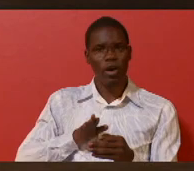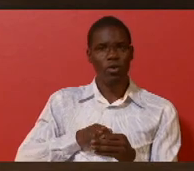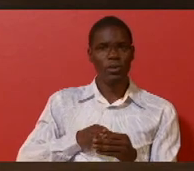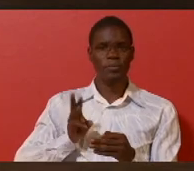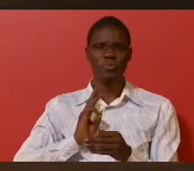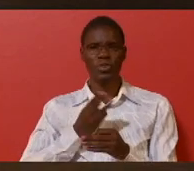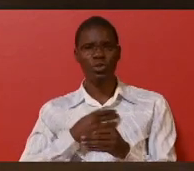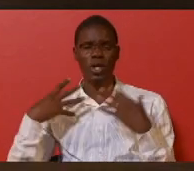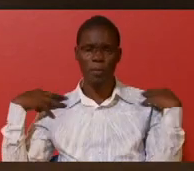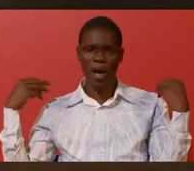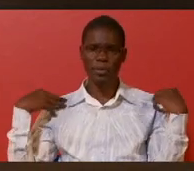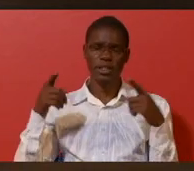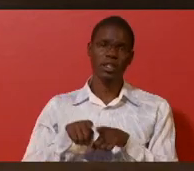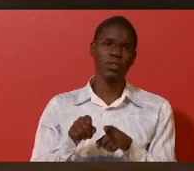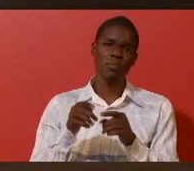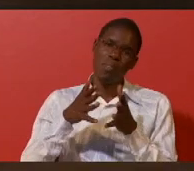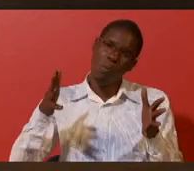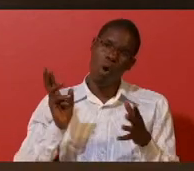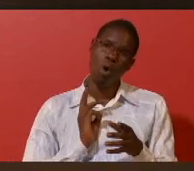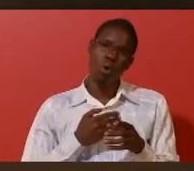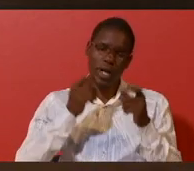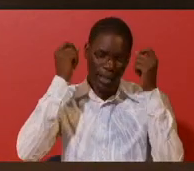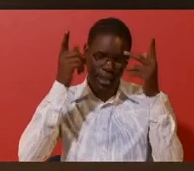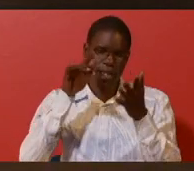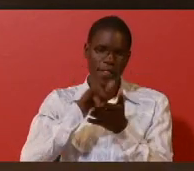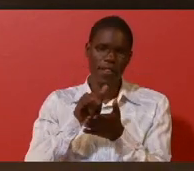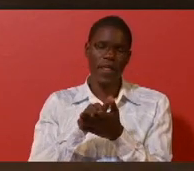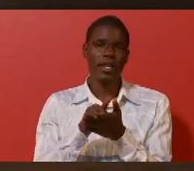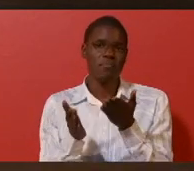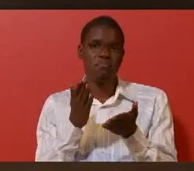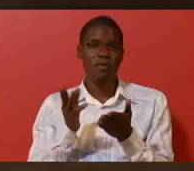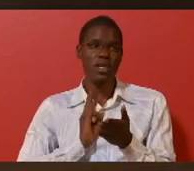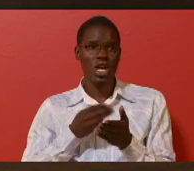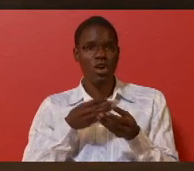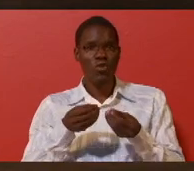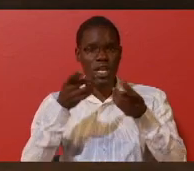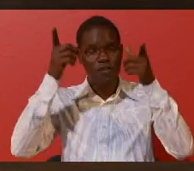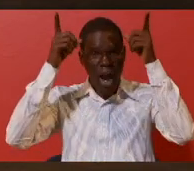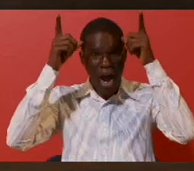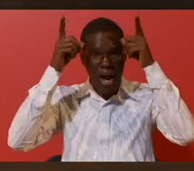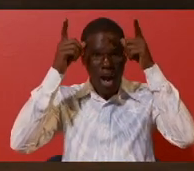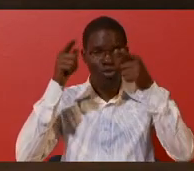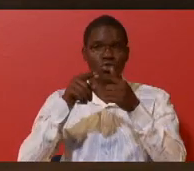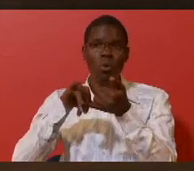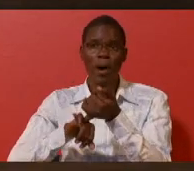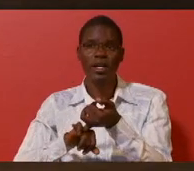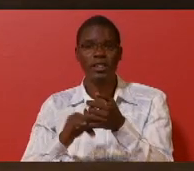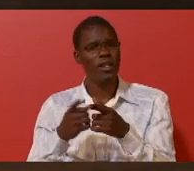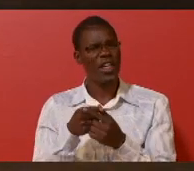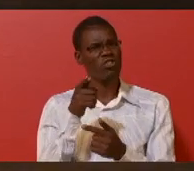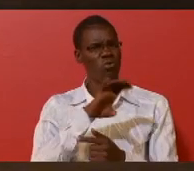matter, the more we understand it. That the fact that you are giving cows to marry a wife doesn't mean that you own the